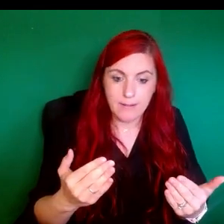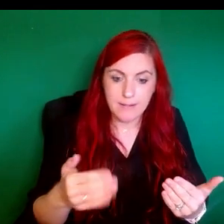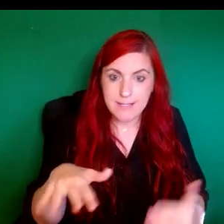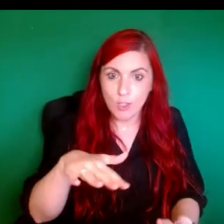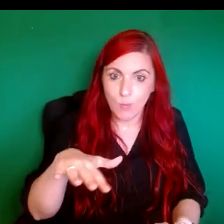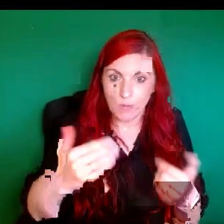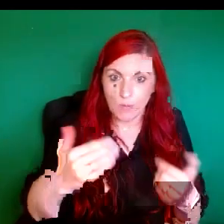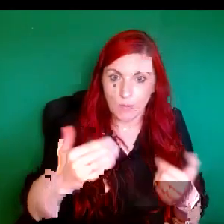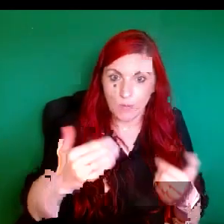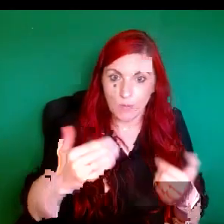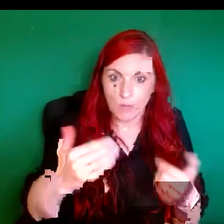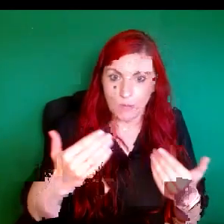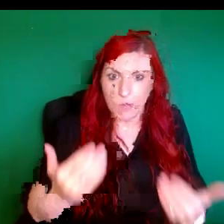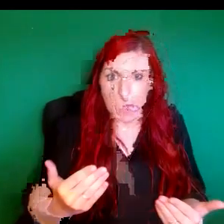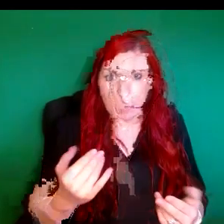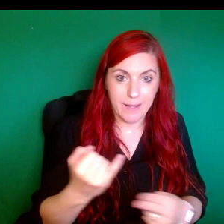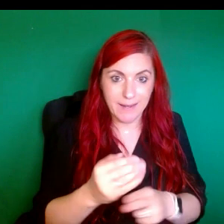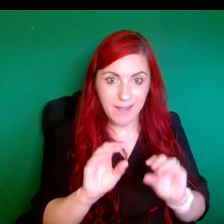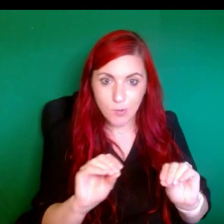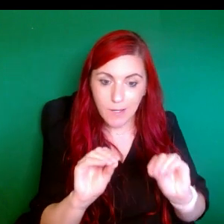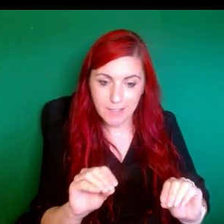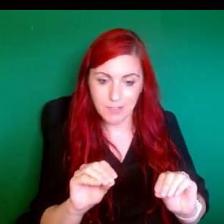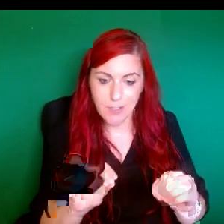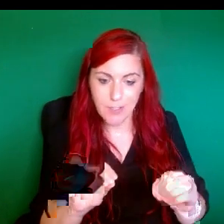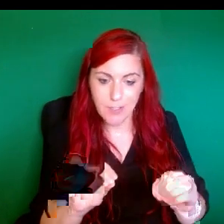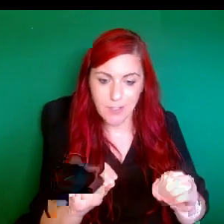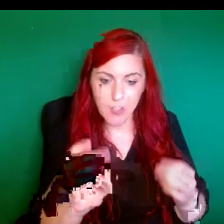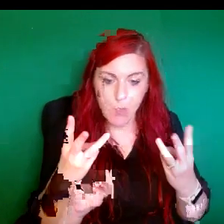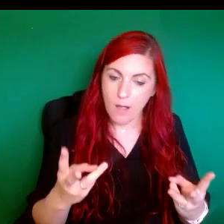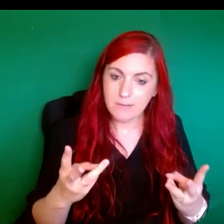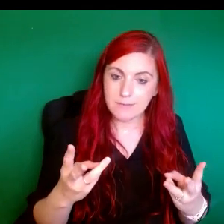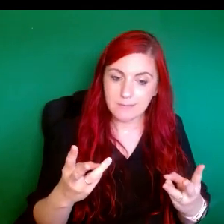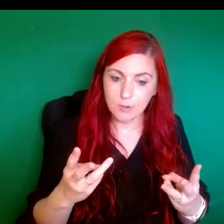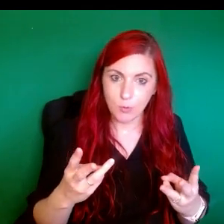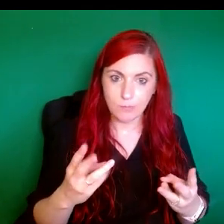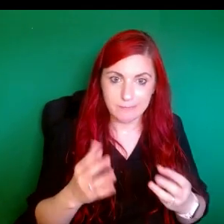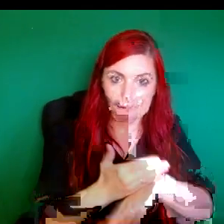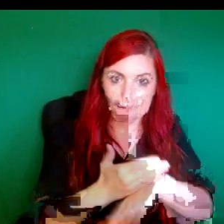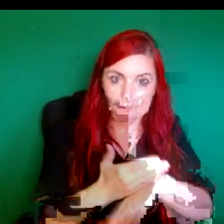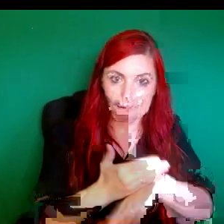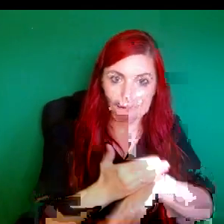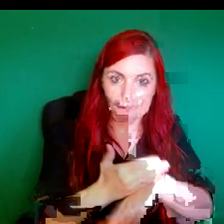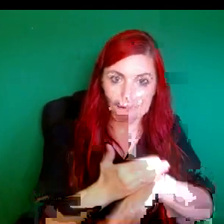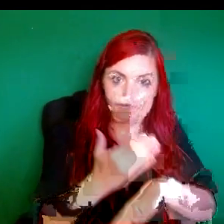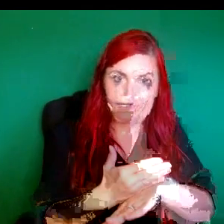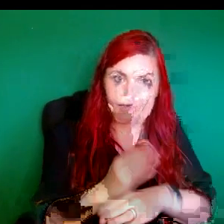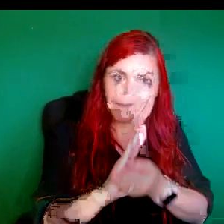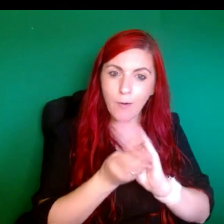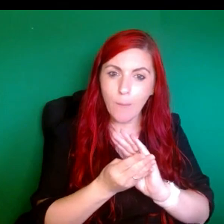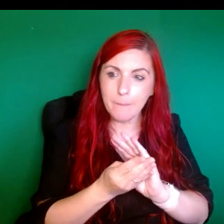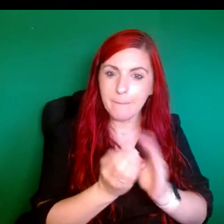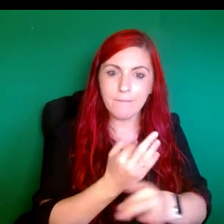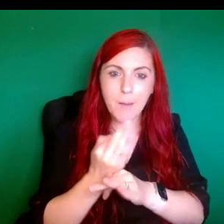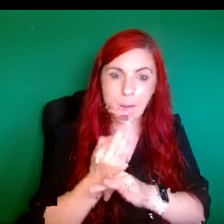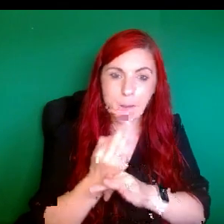homelessness, and now point where he has returned to education, and he to pursue a